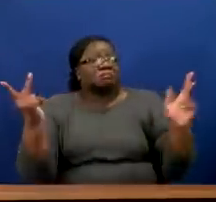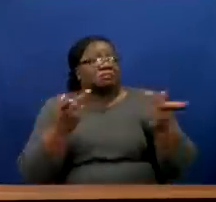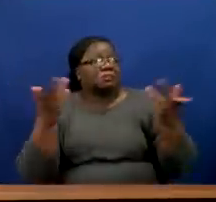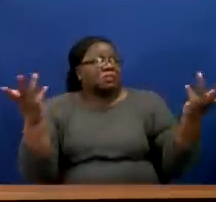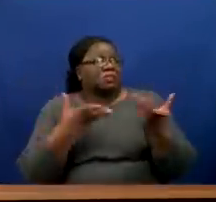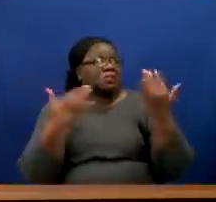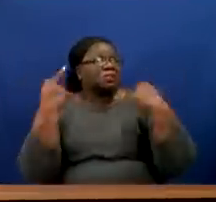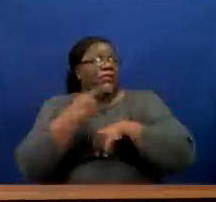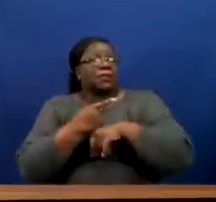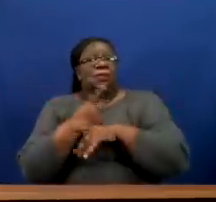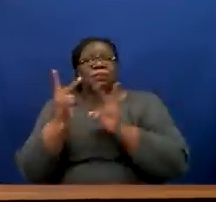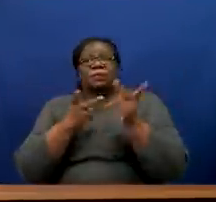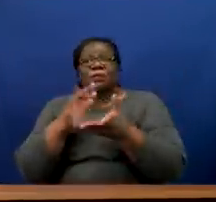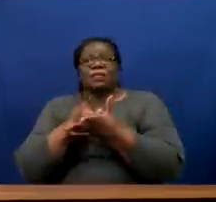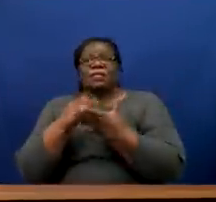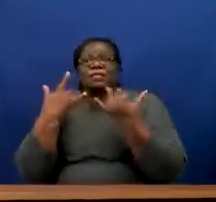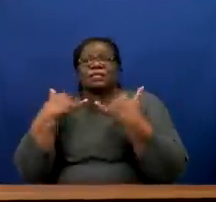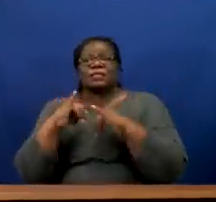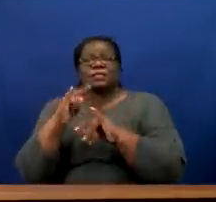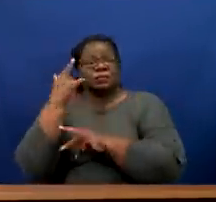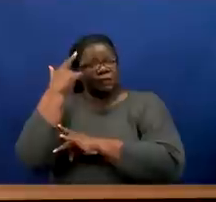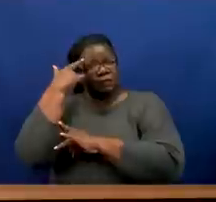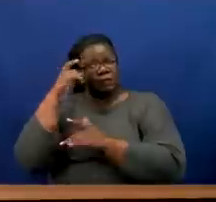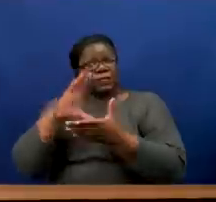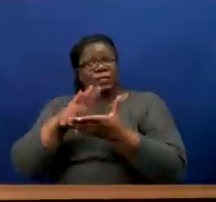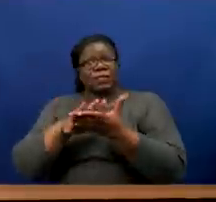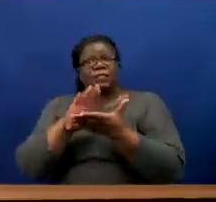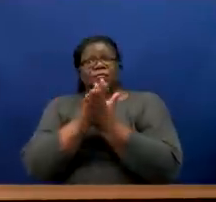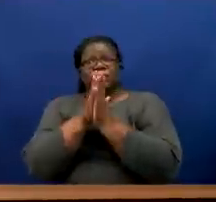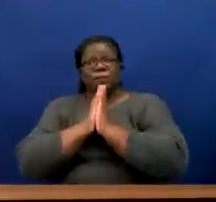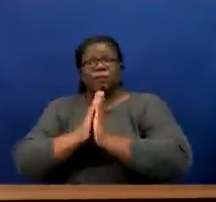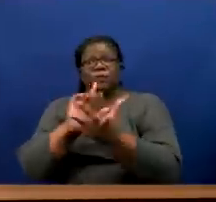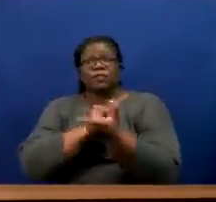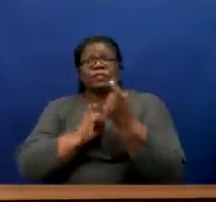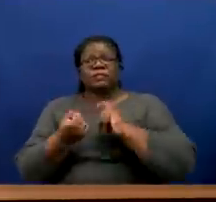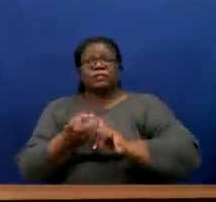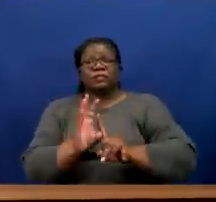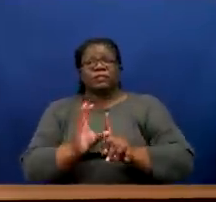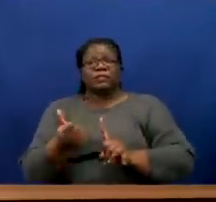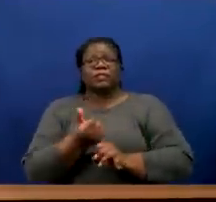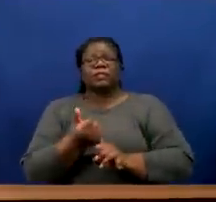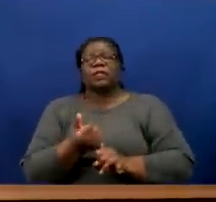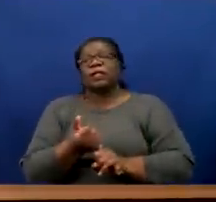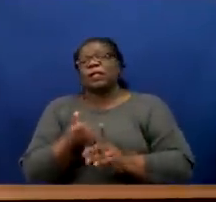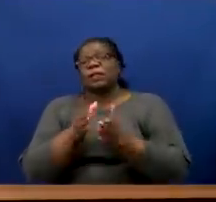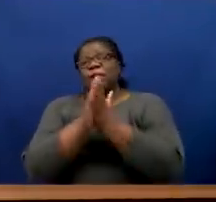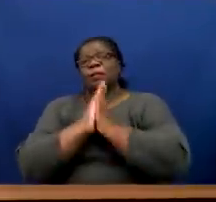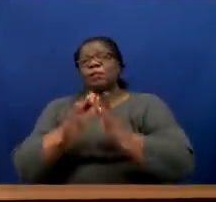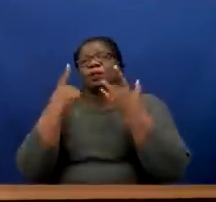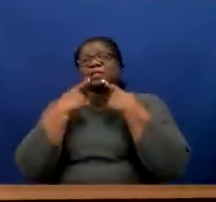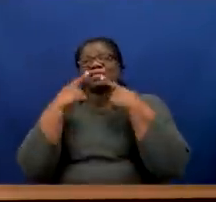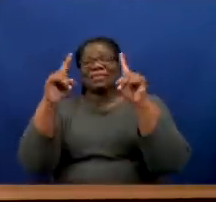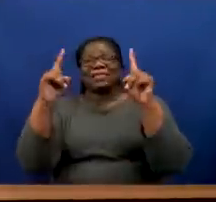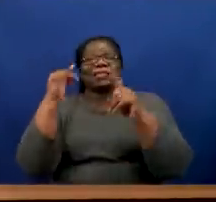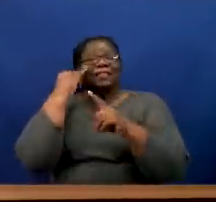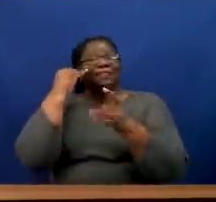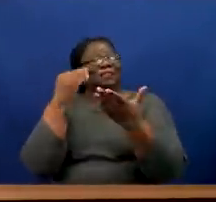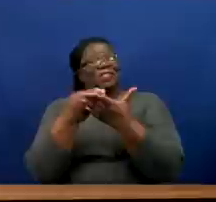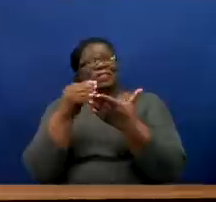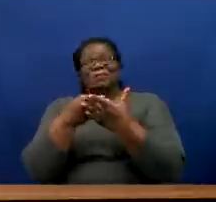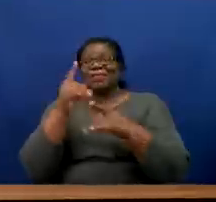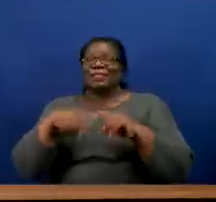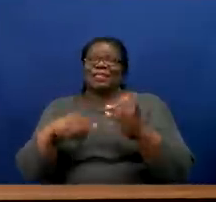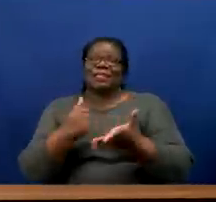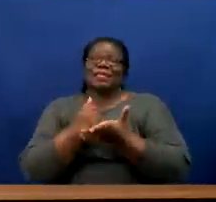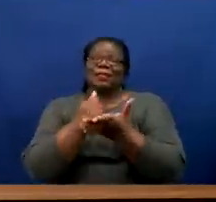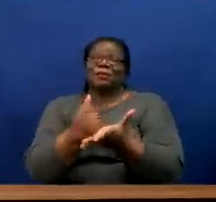Anybody in here who still believes that prayer changes things? Anybody in here who still believes that prayer works? Even if your money can't get you out of